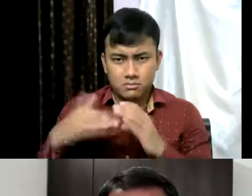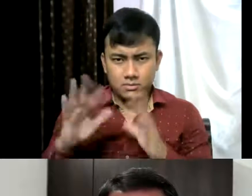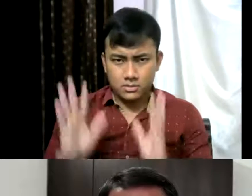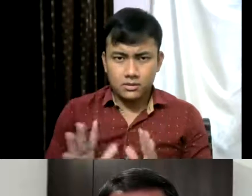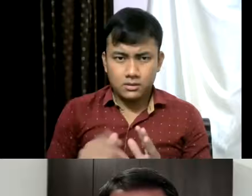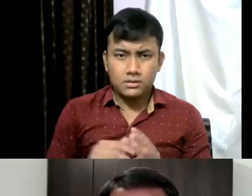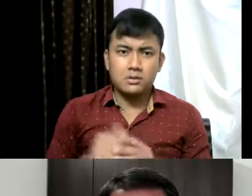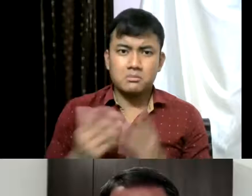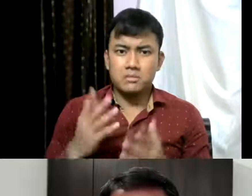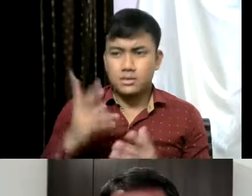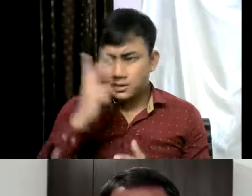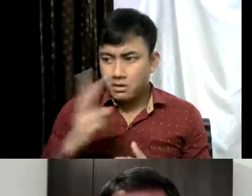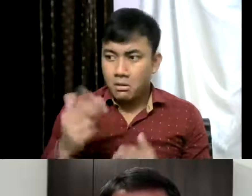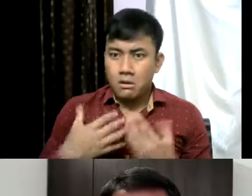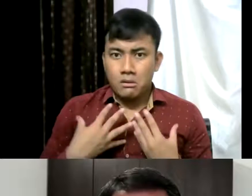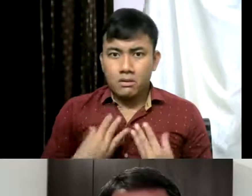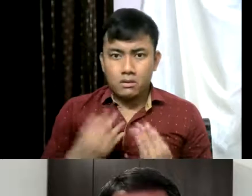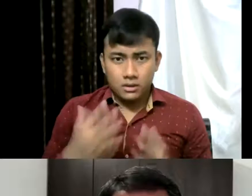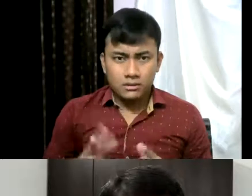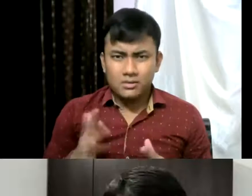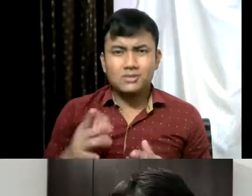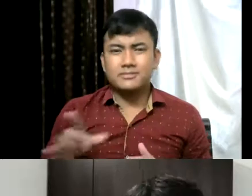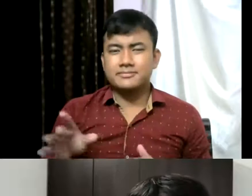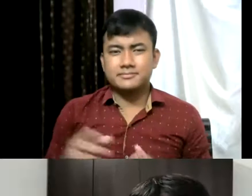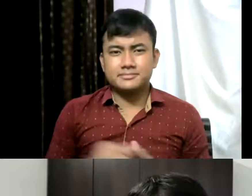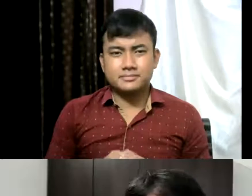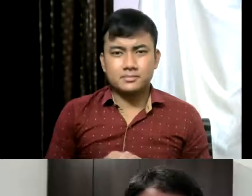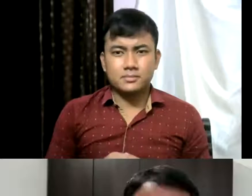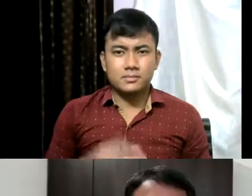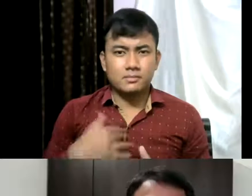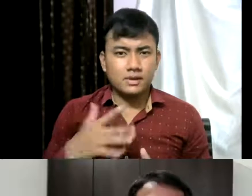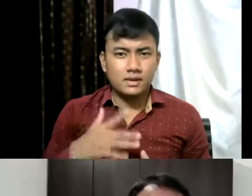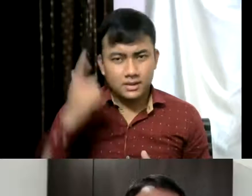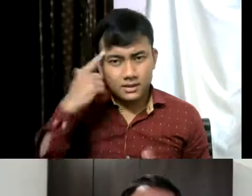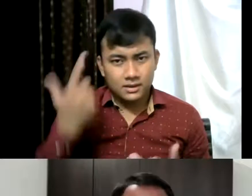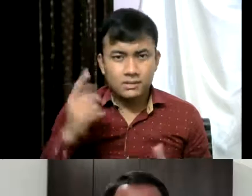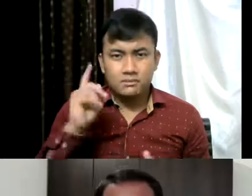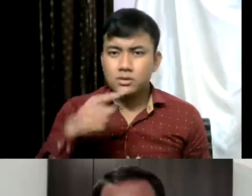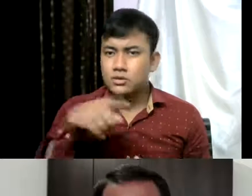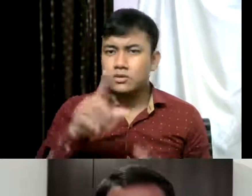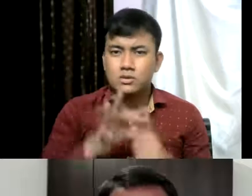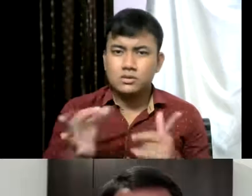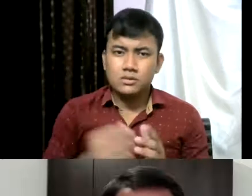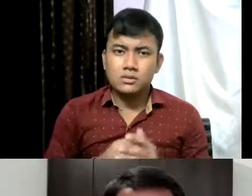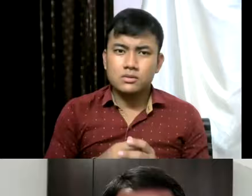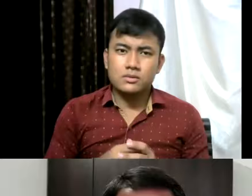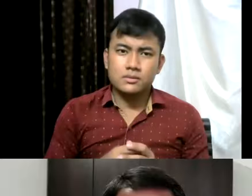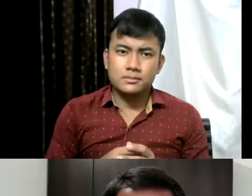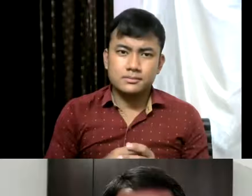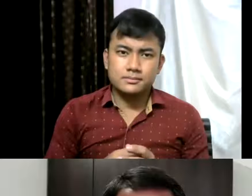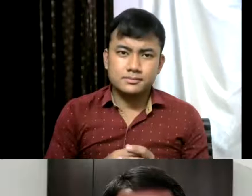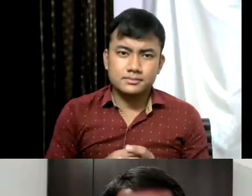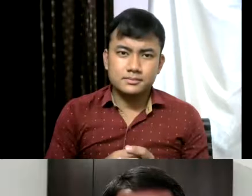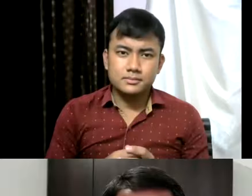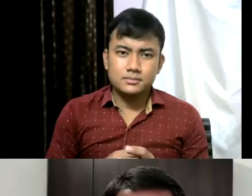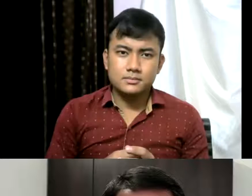I didn't find it exciting. It was thinking for me, no? So I think like you should really be, I think one